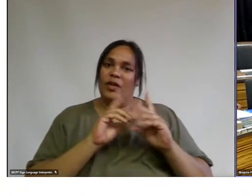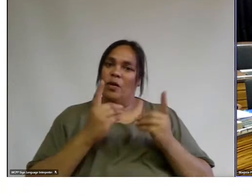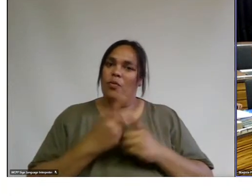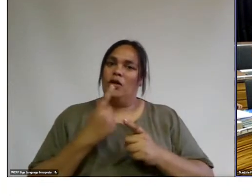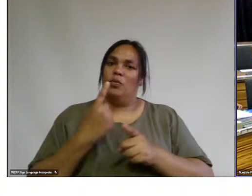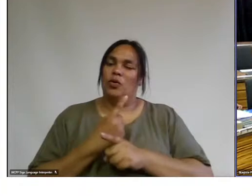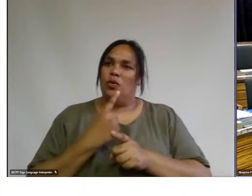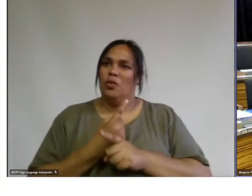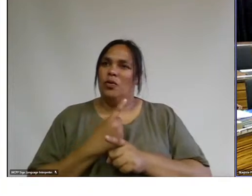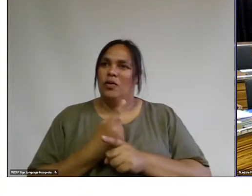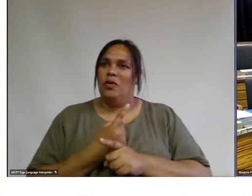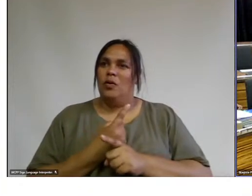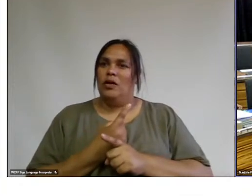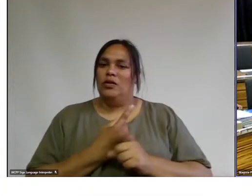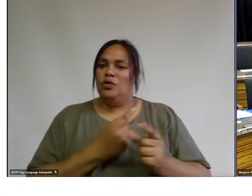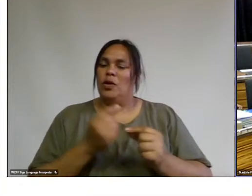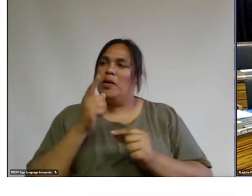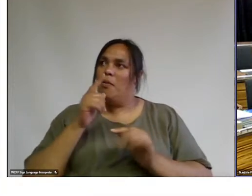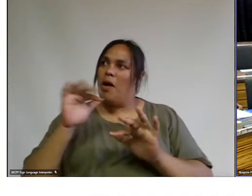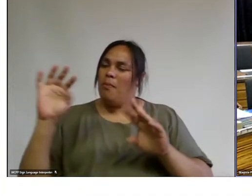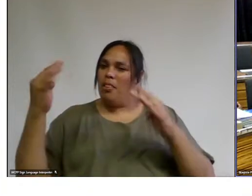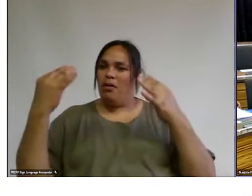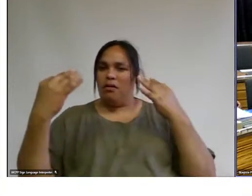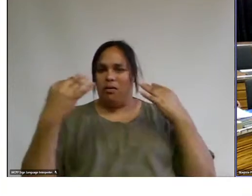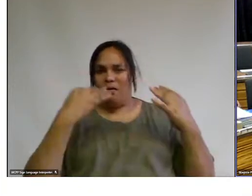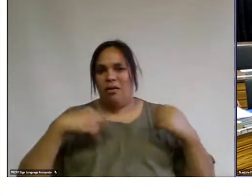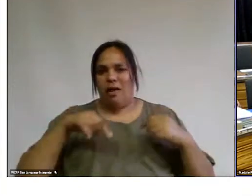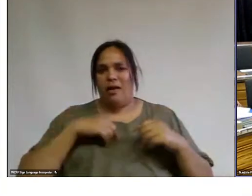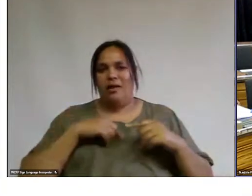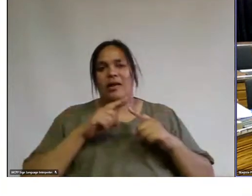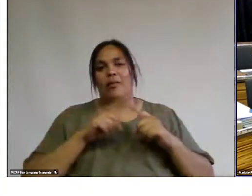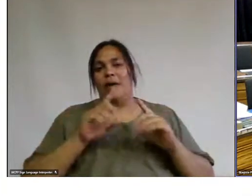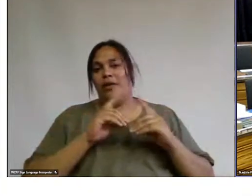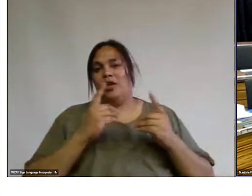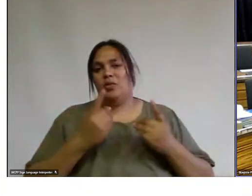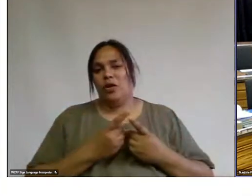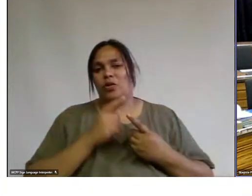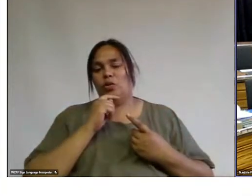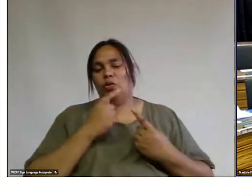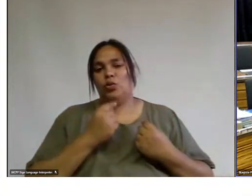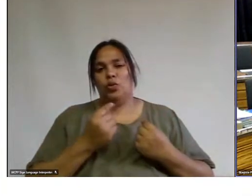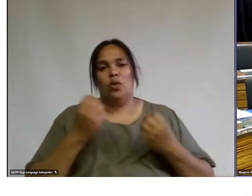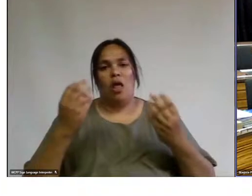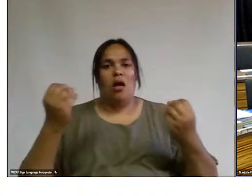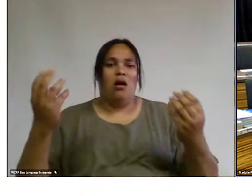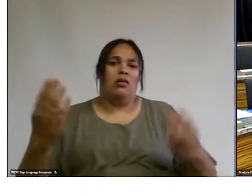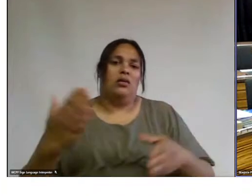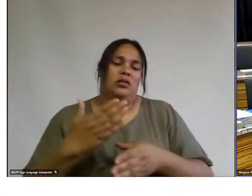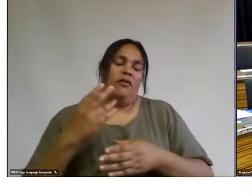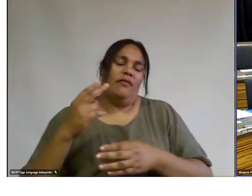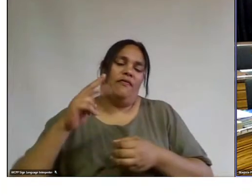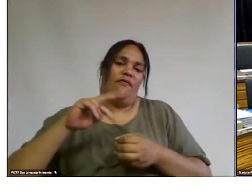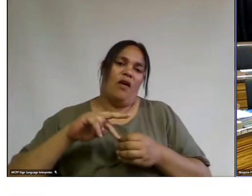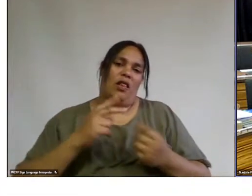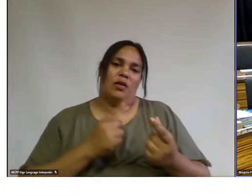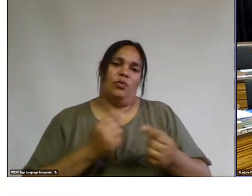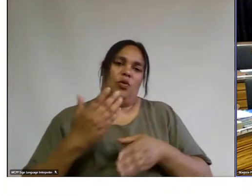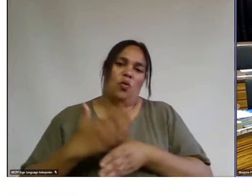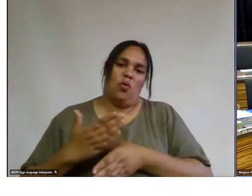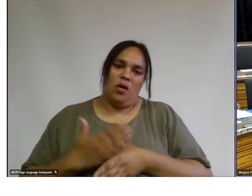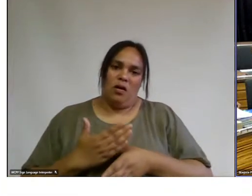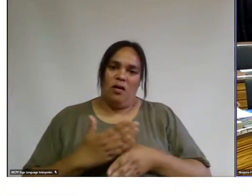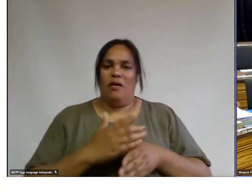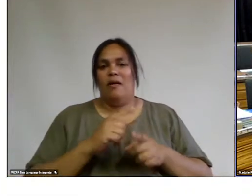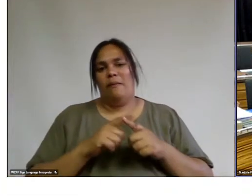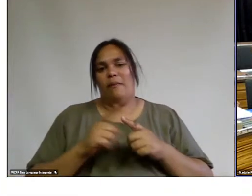the public domain. But the second thing is a department that has lots of volume. And volume is something that can